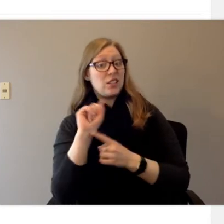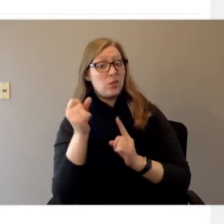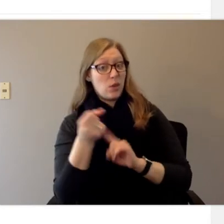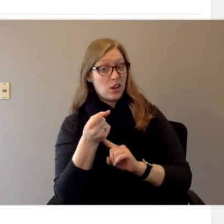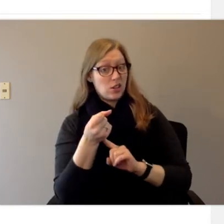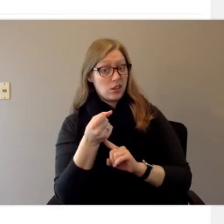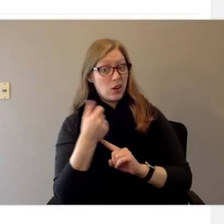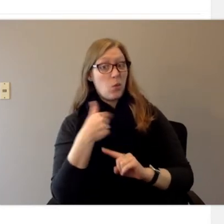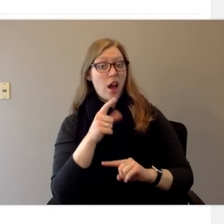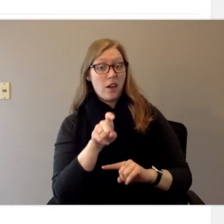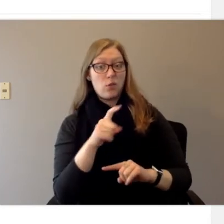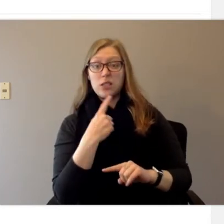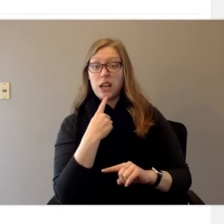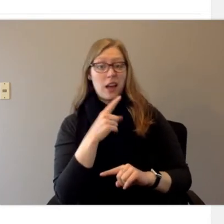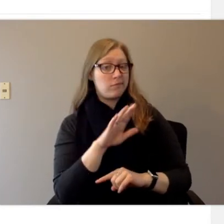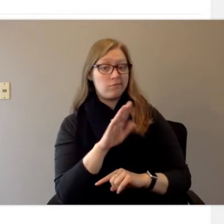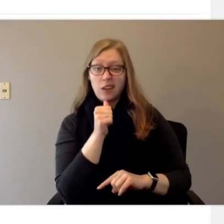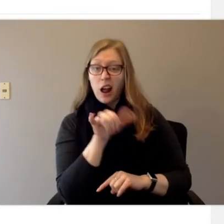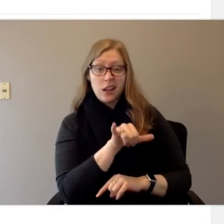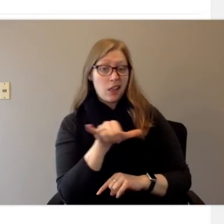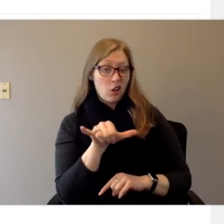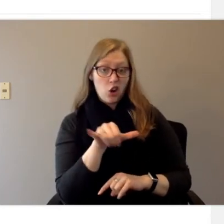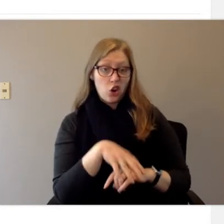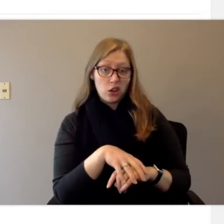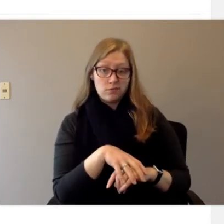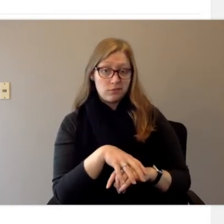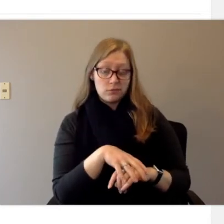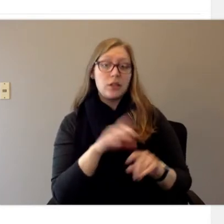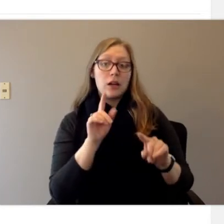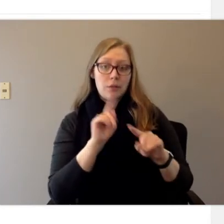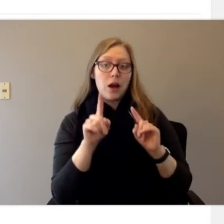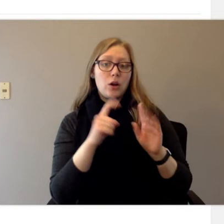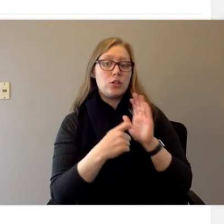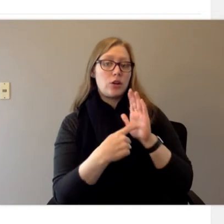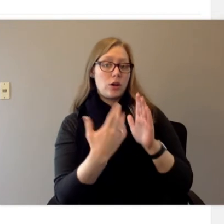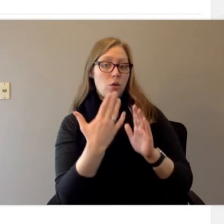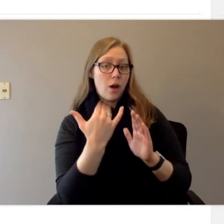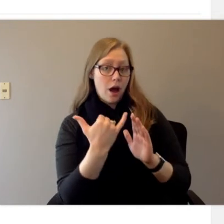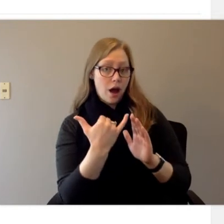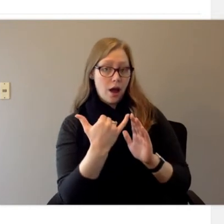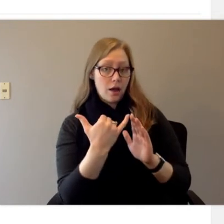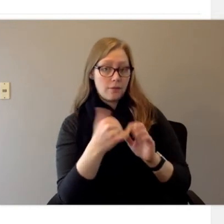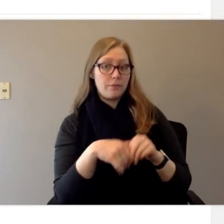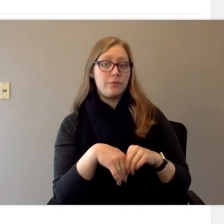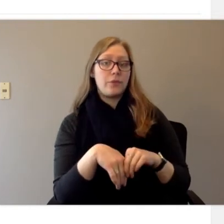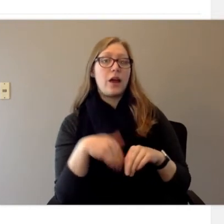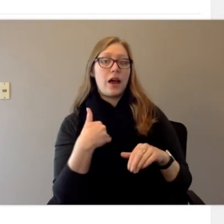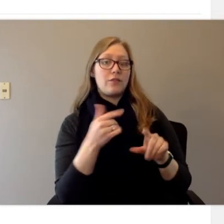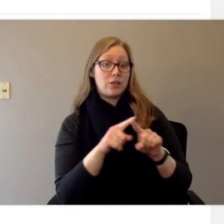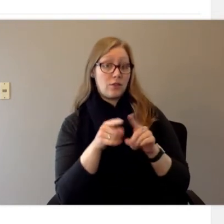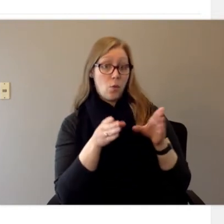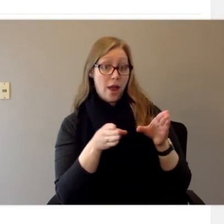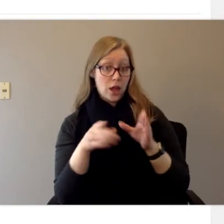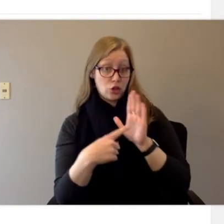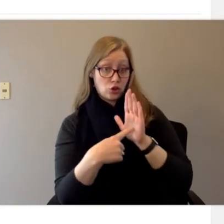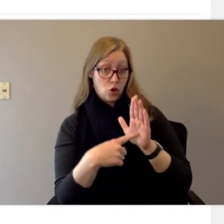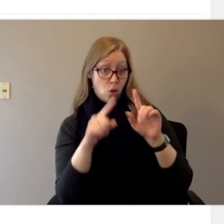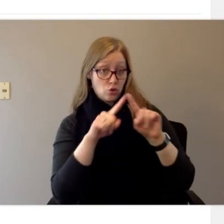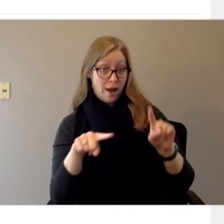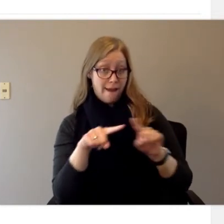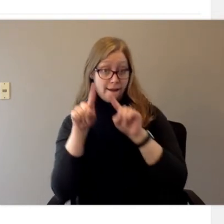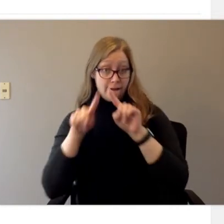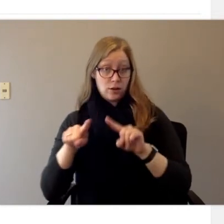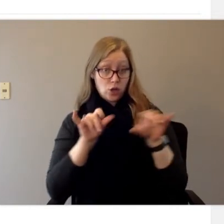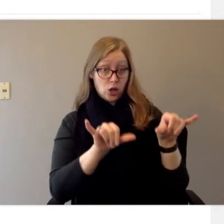only have two relationships that will show us triangles are congruent. One is that we have three corresponding sides